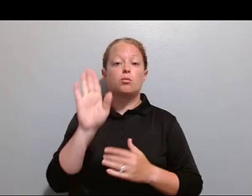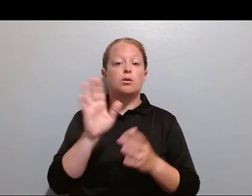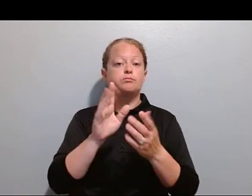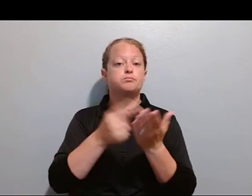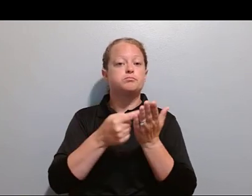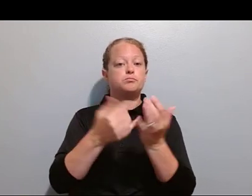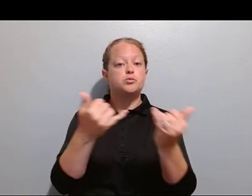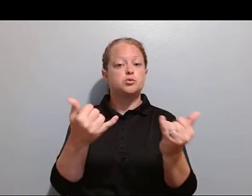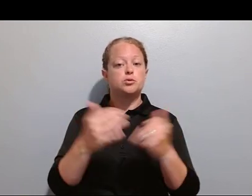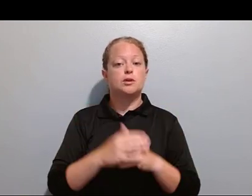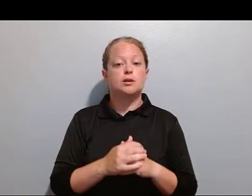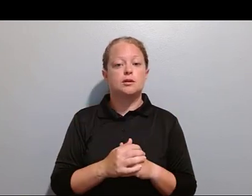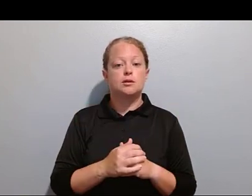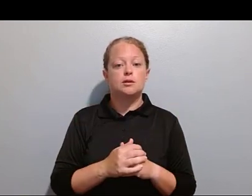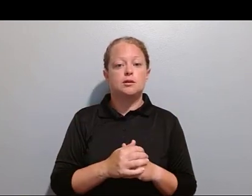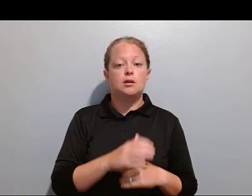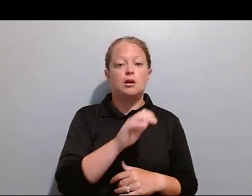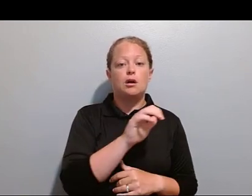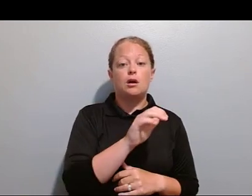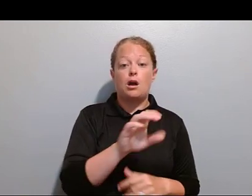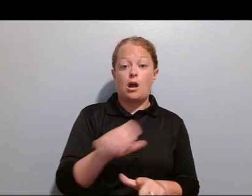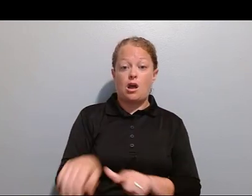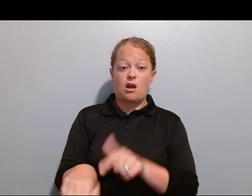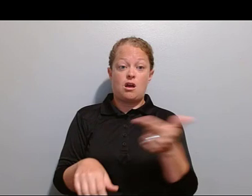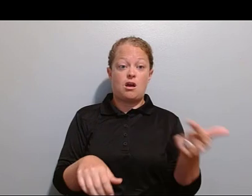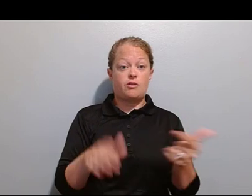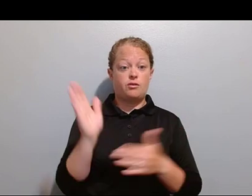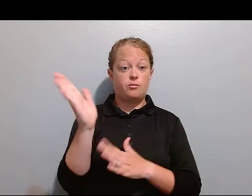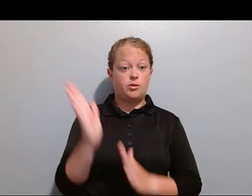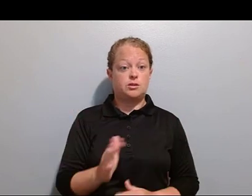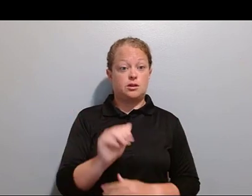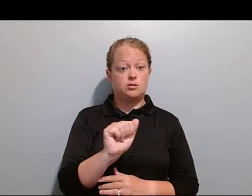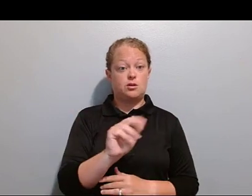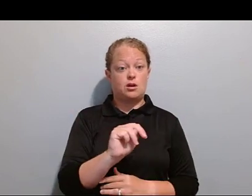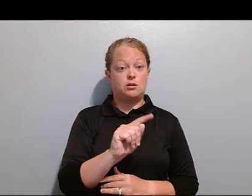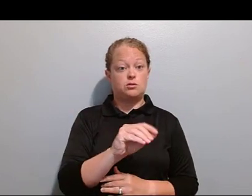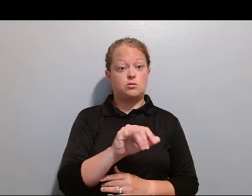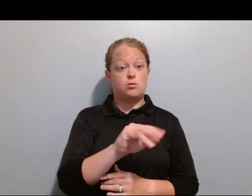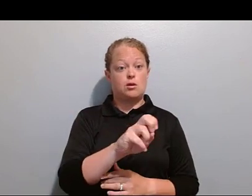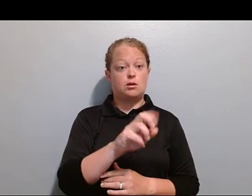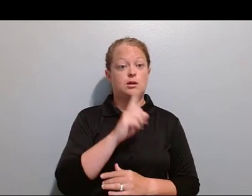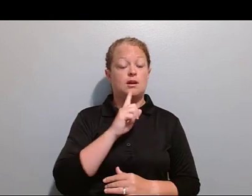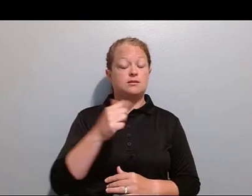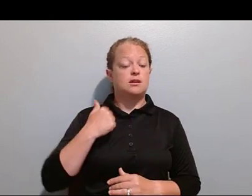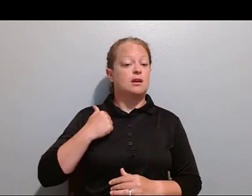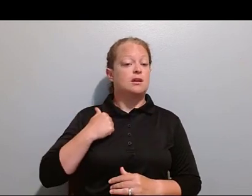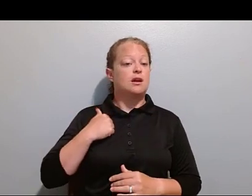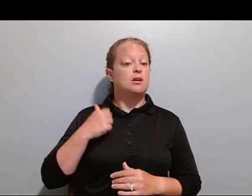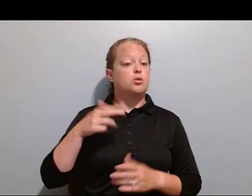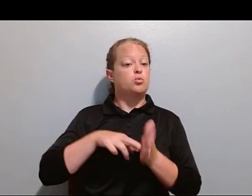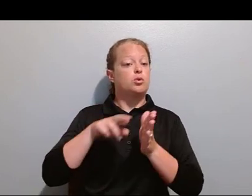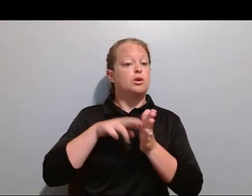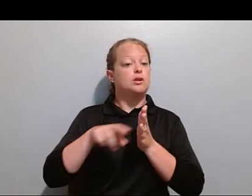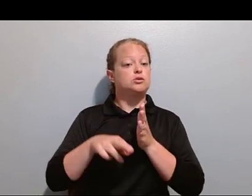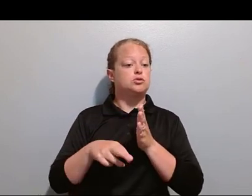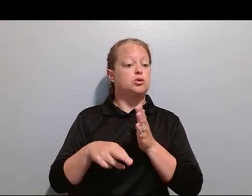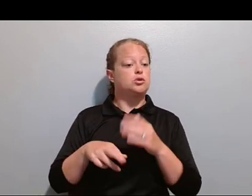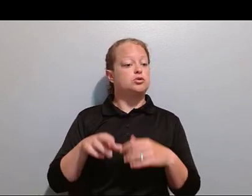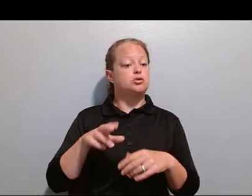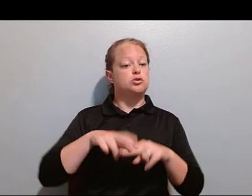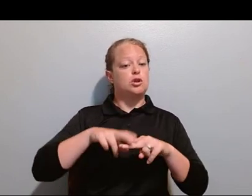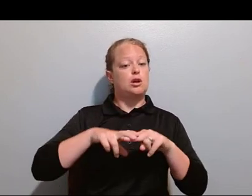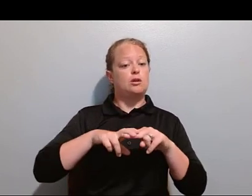Antoine Boivin is a practicing physician and the Canadian Research Chair in Partnership with Patients and